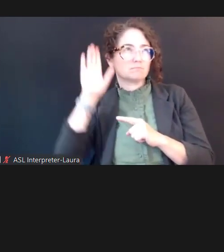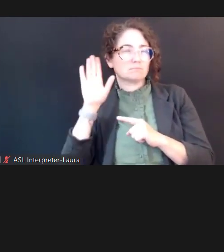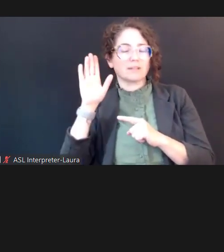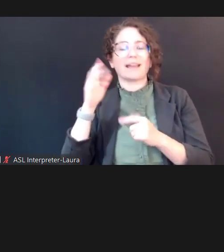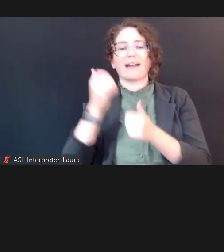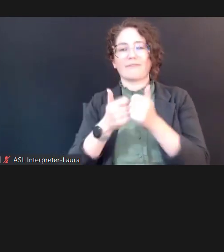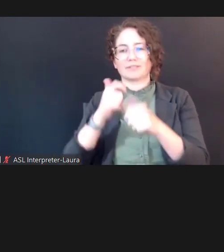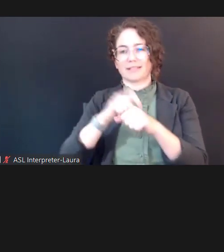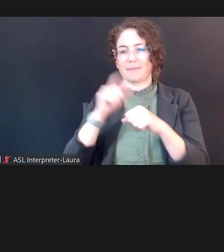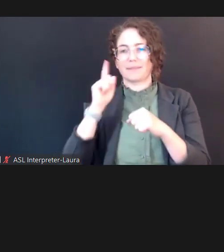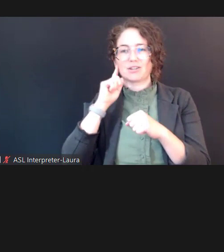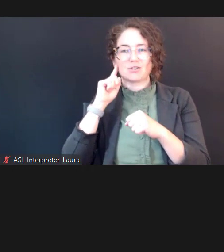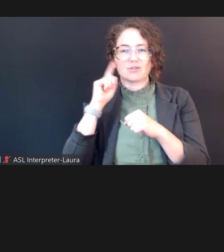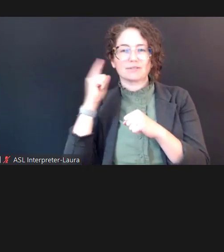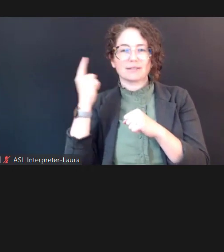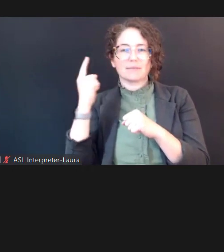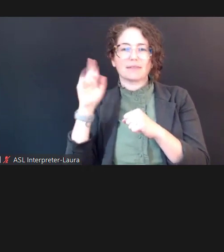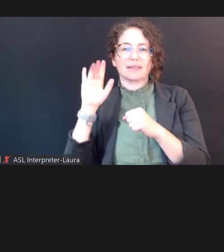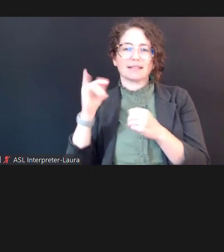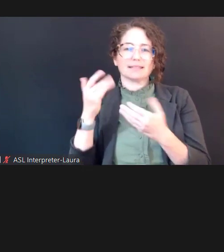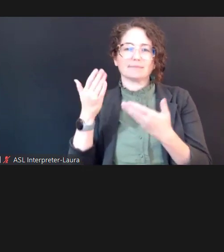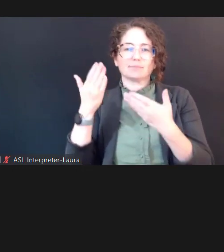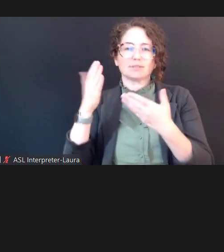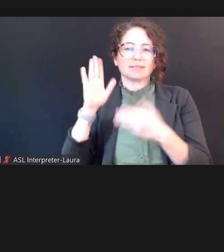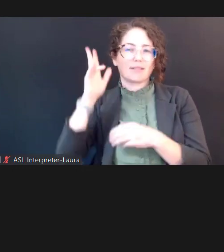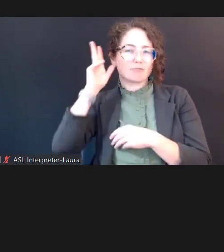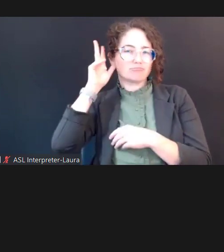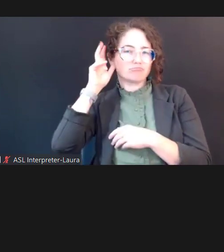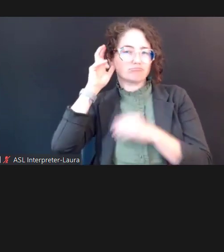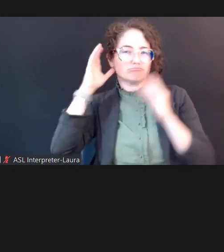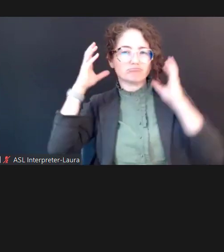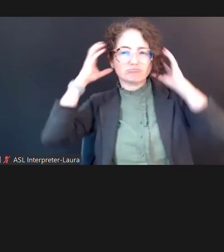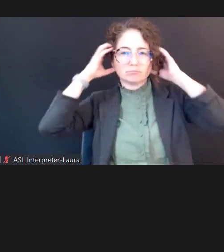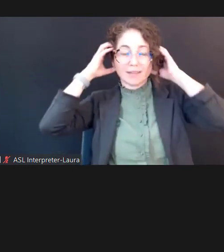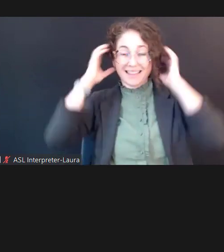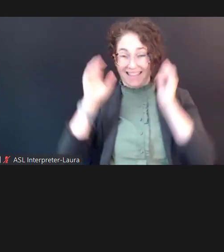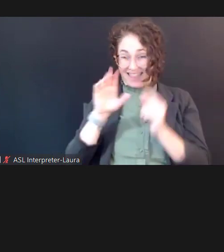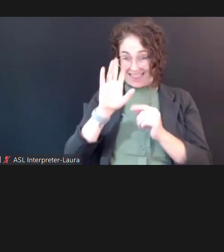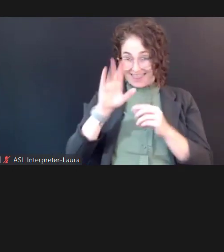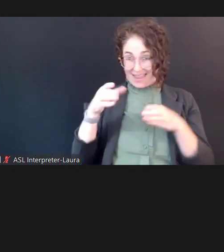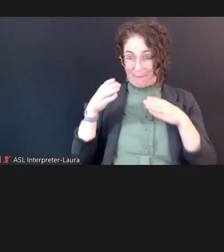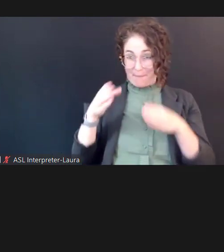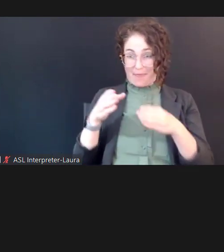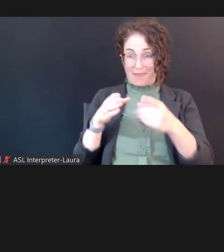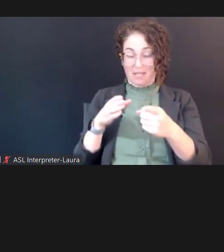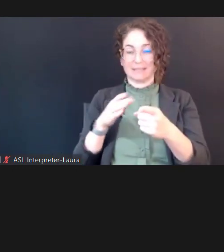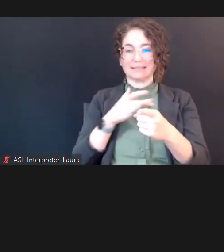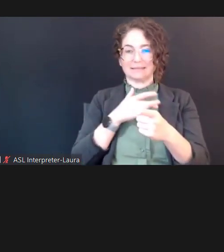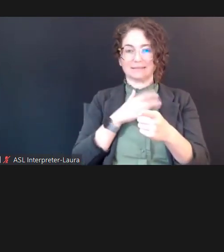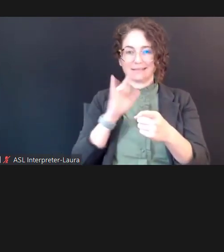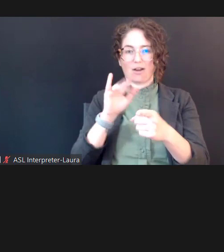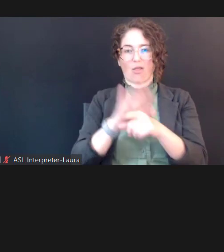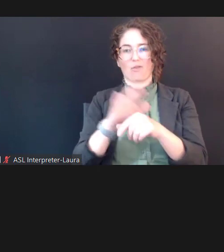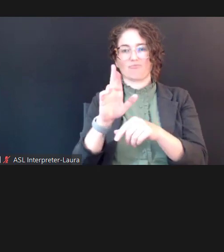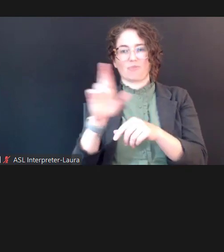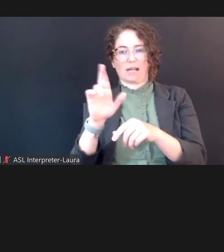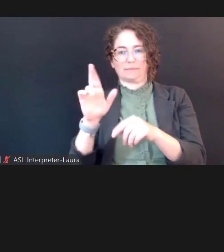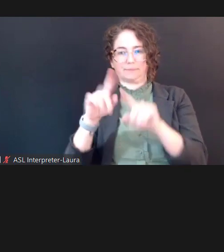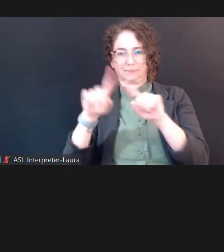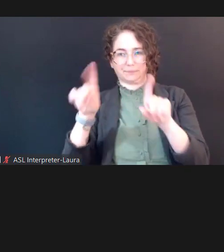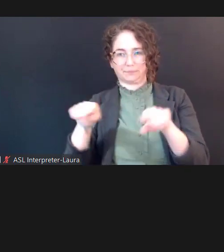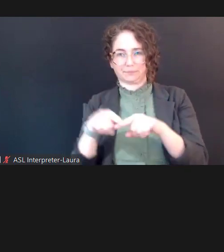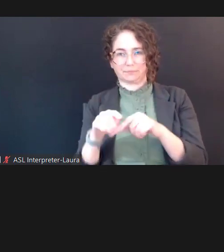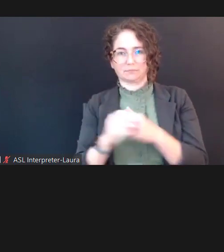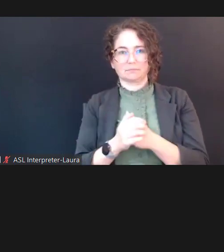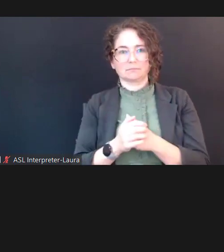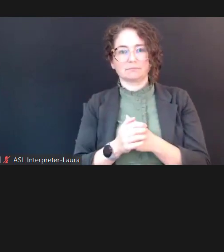each time they hear a sound that's presented into the earphone. You see this method being used on the right. Now, there's